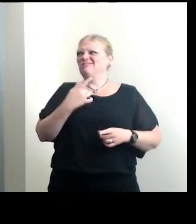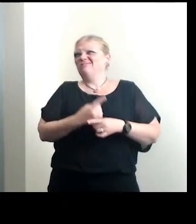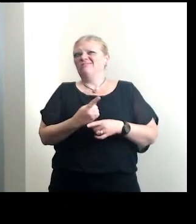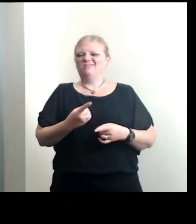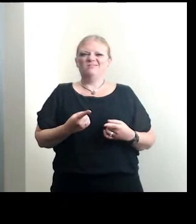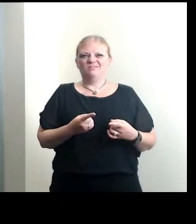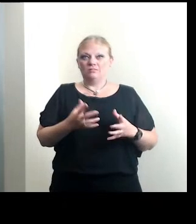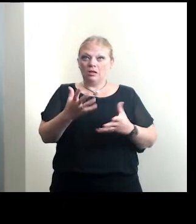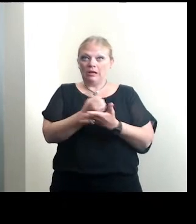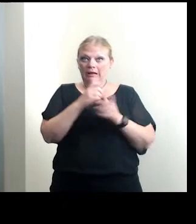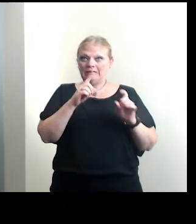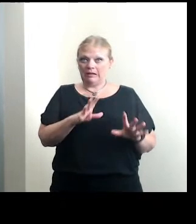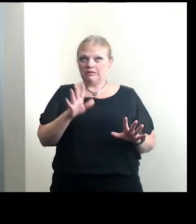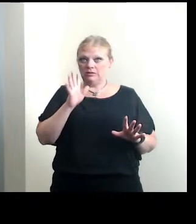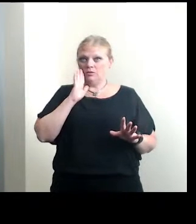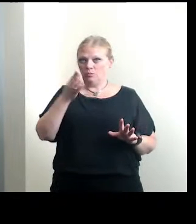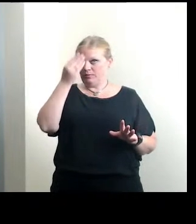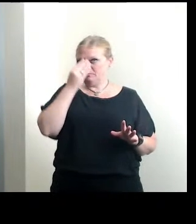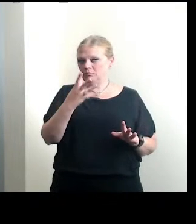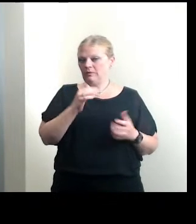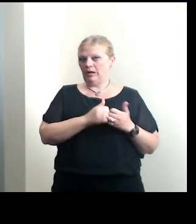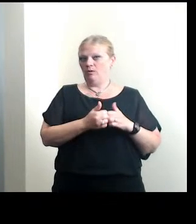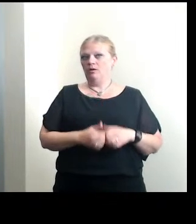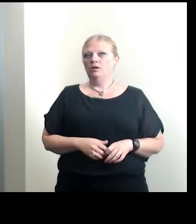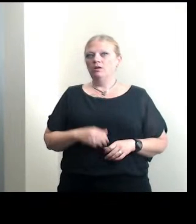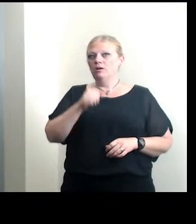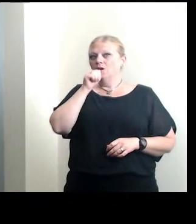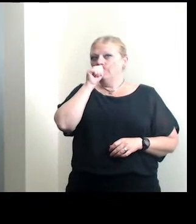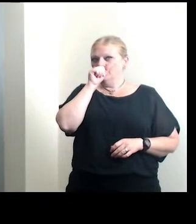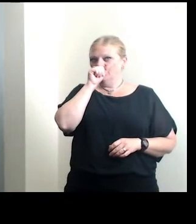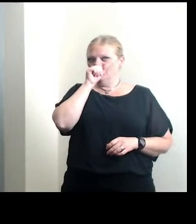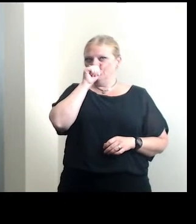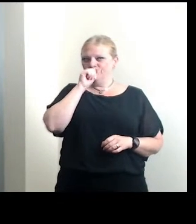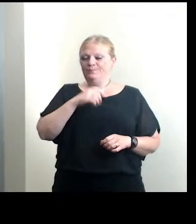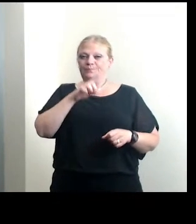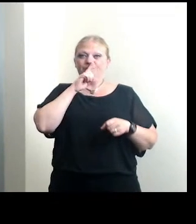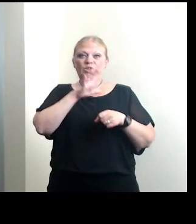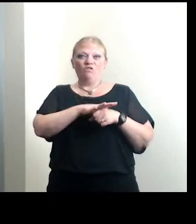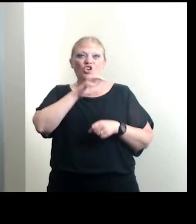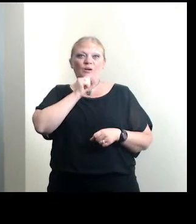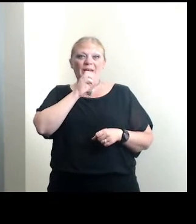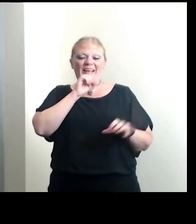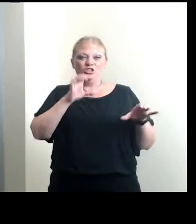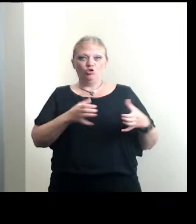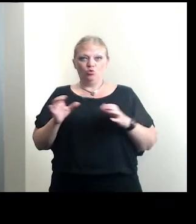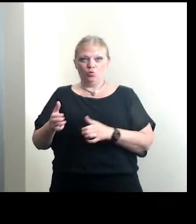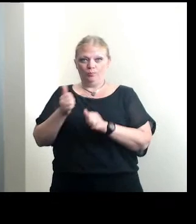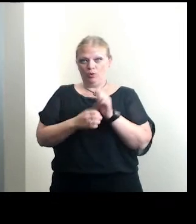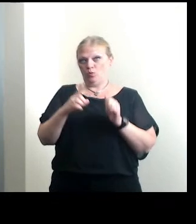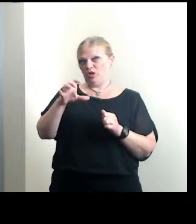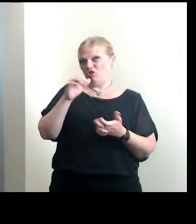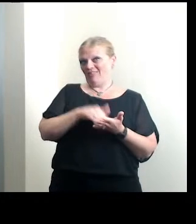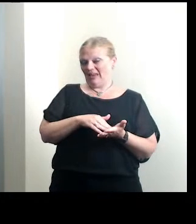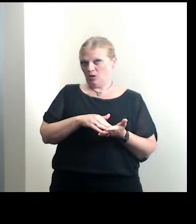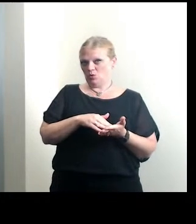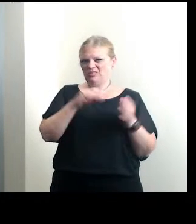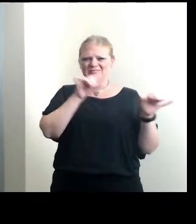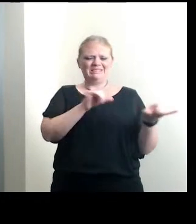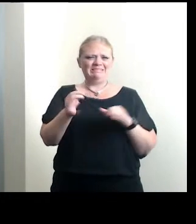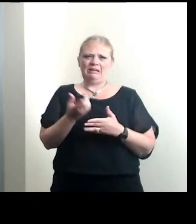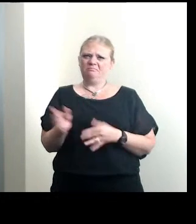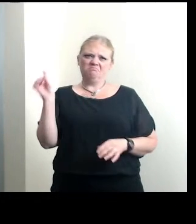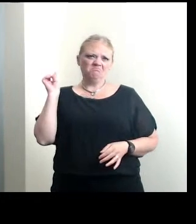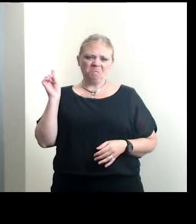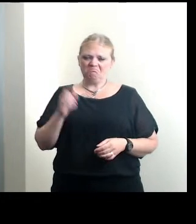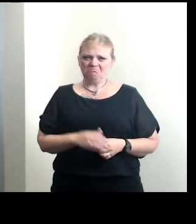talk more about how you can get tested. Confirmed case age group, last 7 days per 100,000. This is the same as last